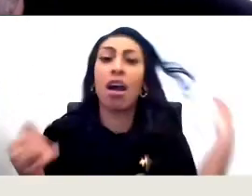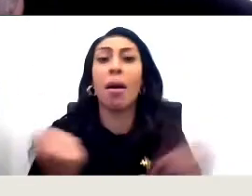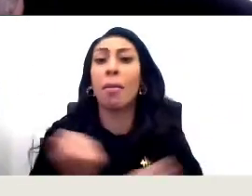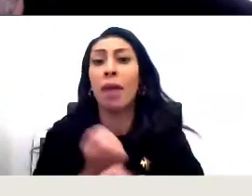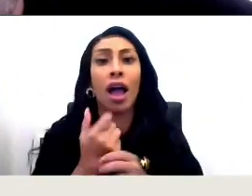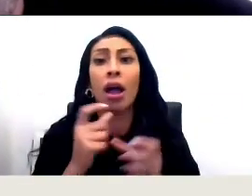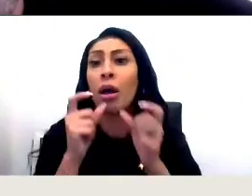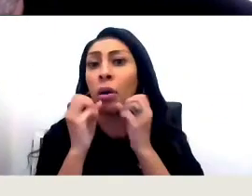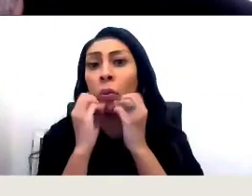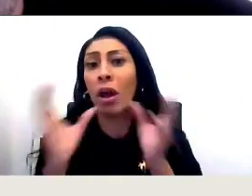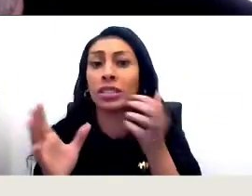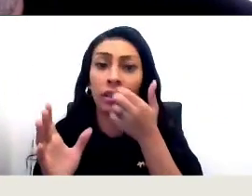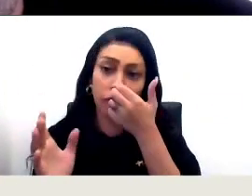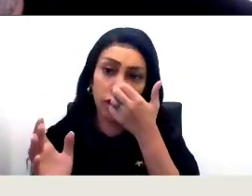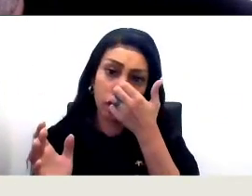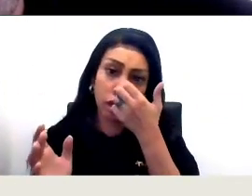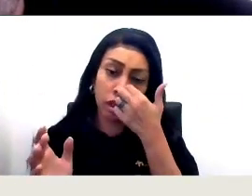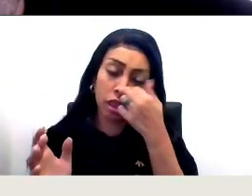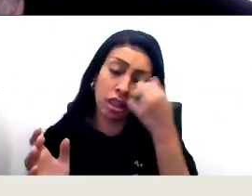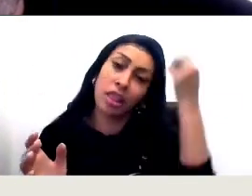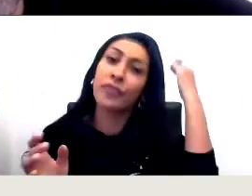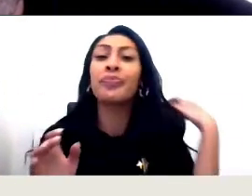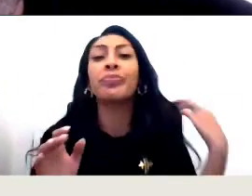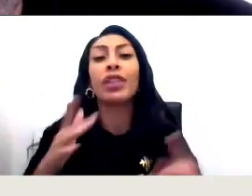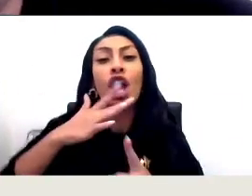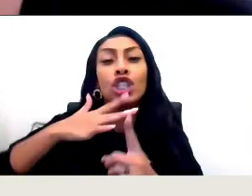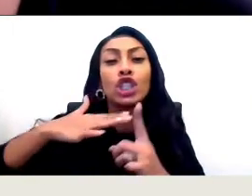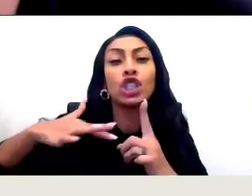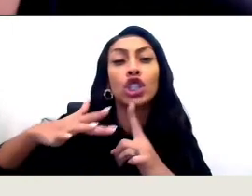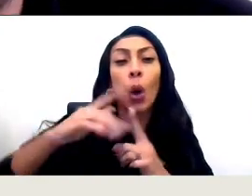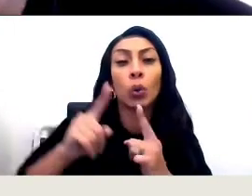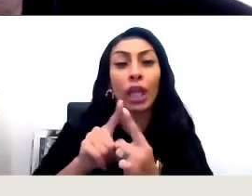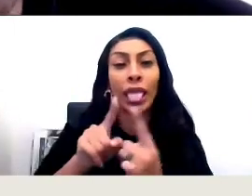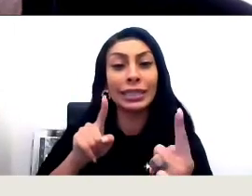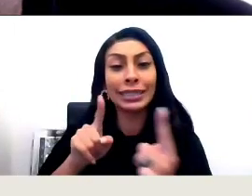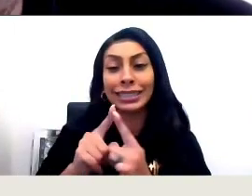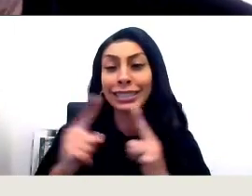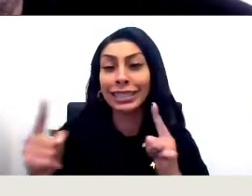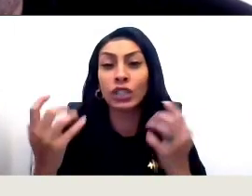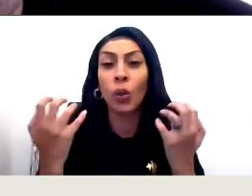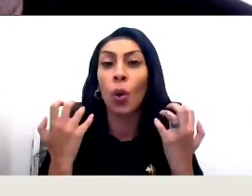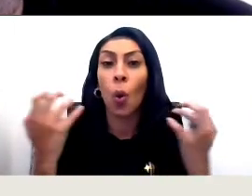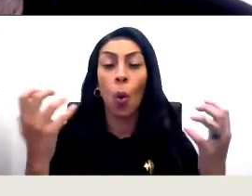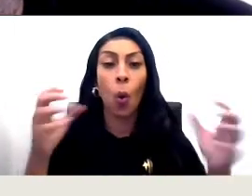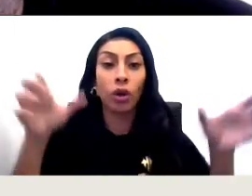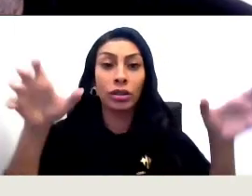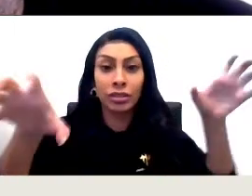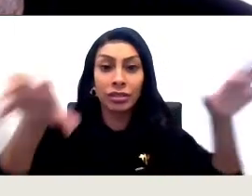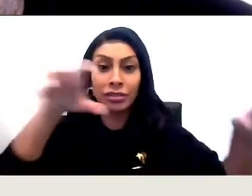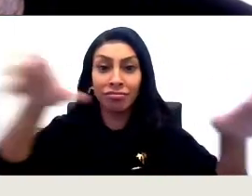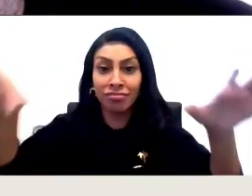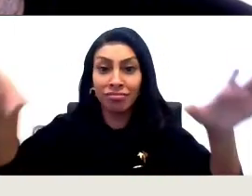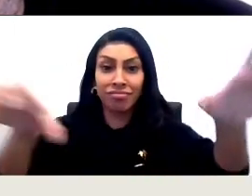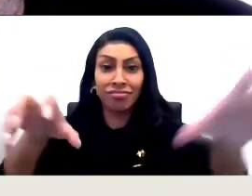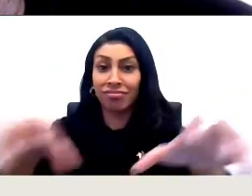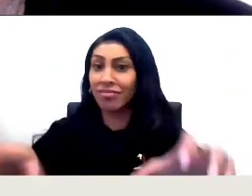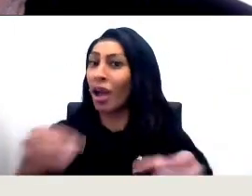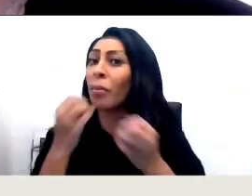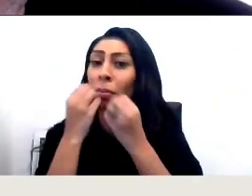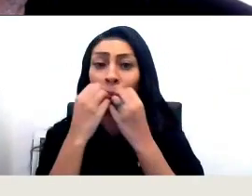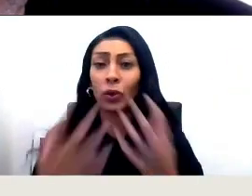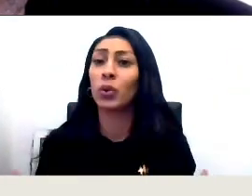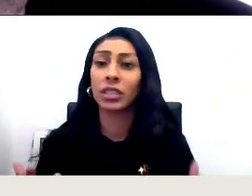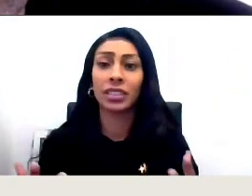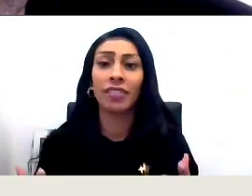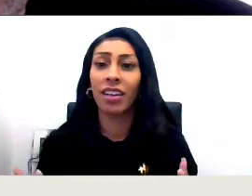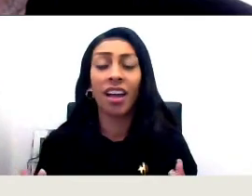and, you know, they socially distanced the audience and all the rest of it. It is a beautiful, beautiful piece. And we had this very,